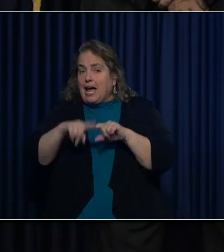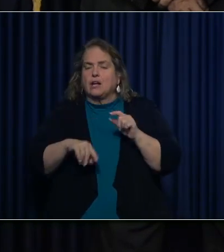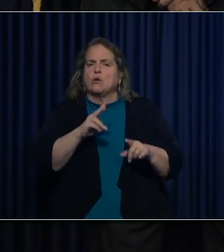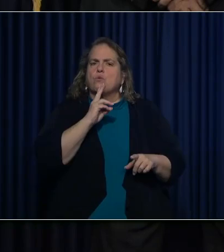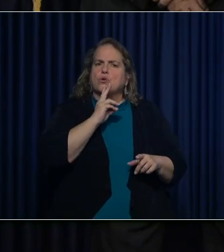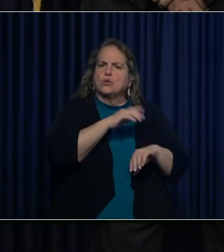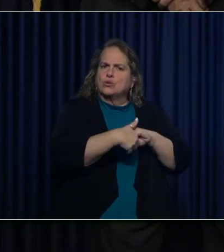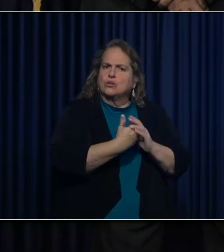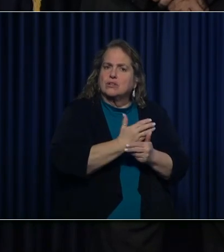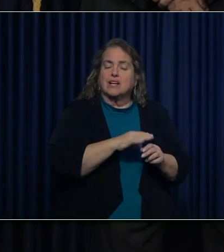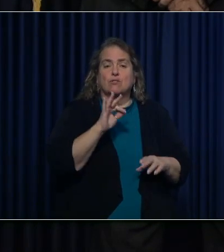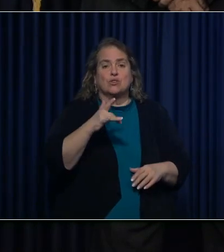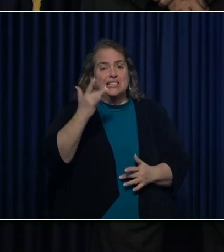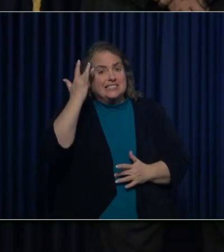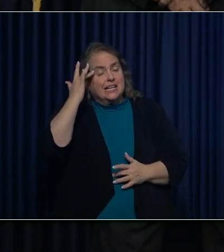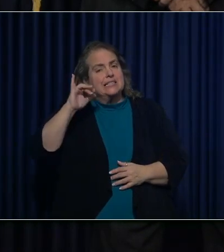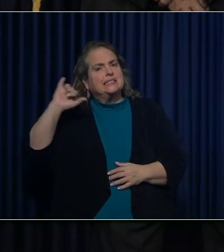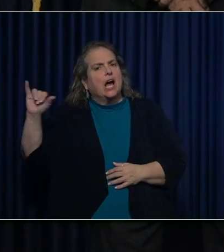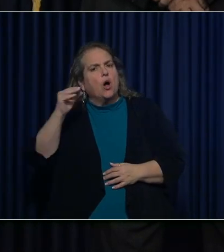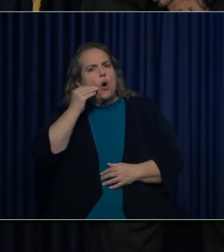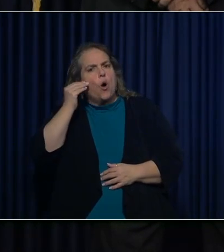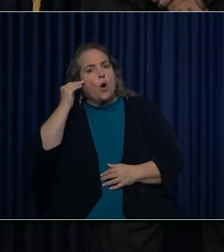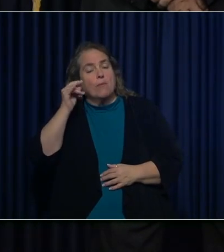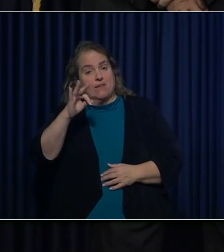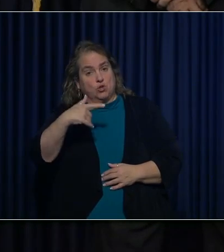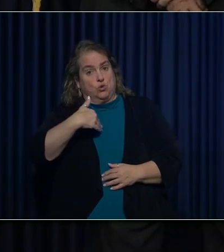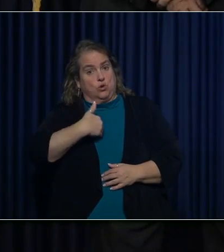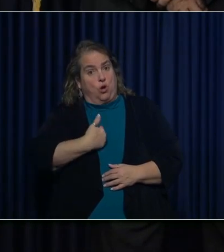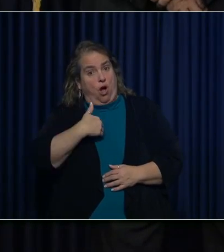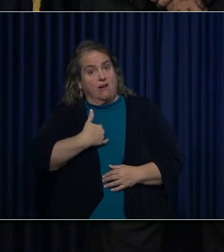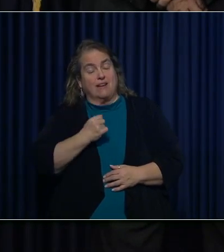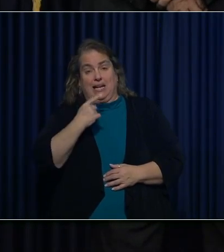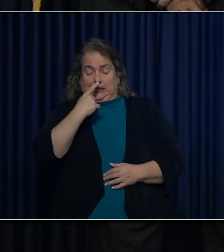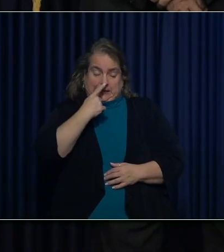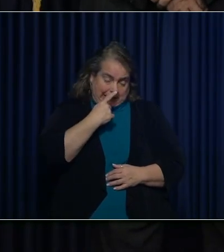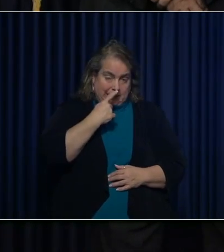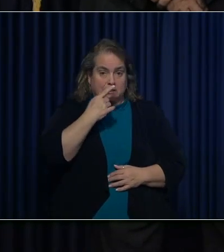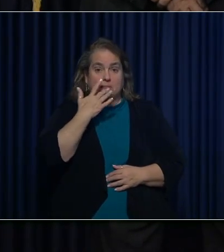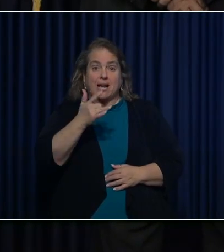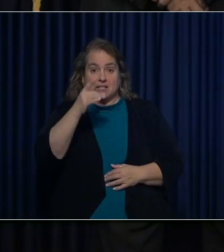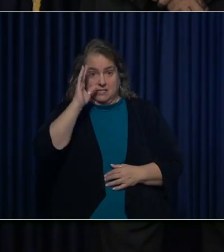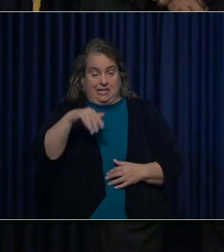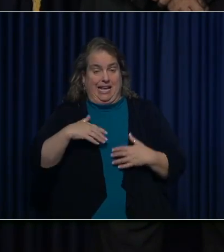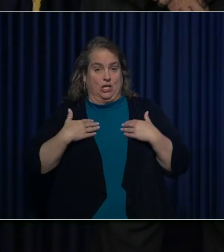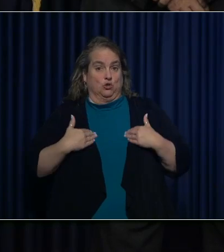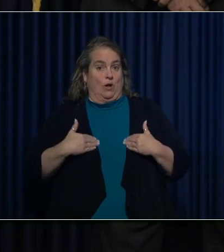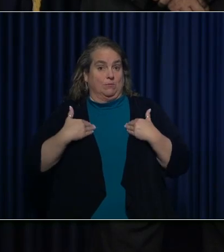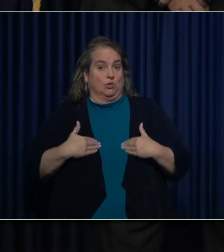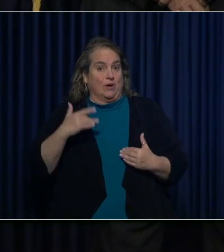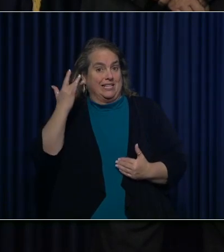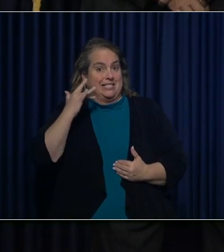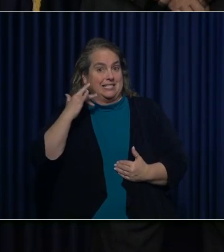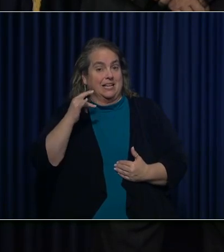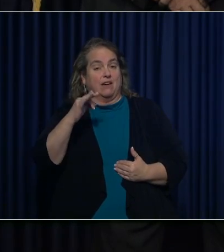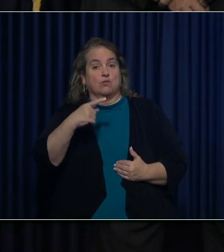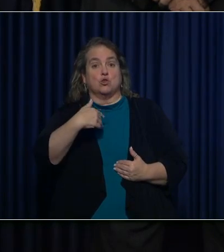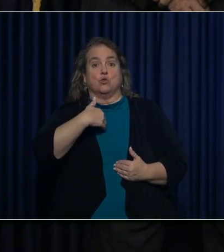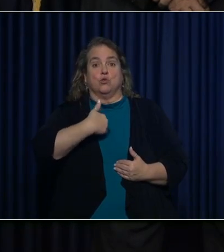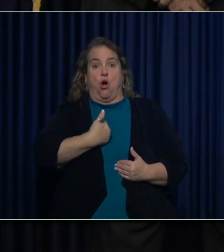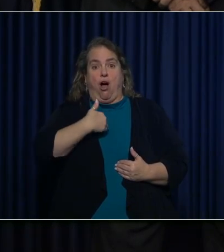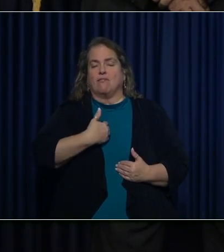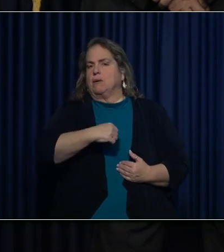stay home. And then if you cough and sneeze, because this is a respiratory disease, please cough into